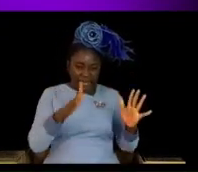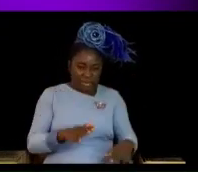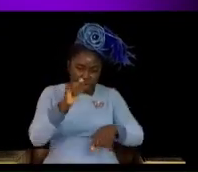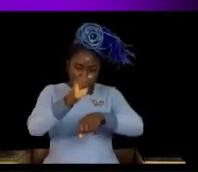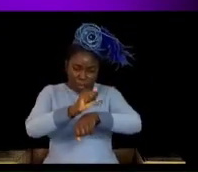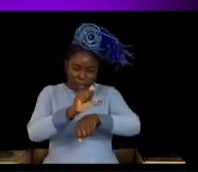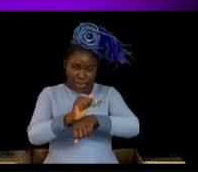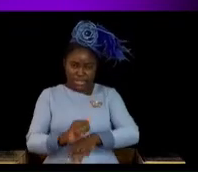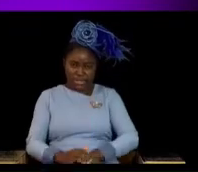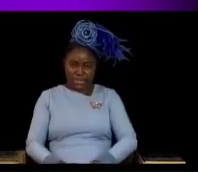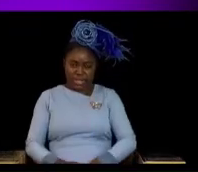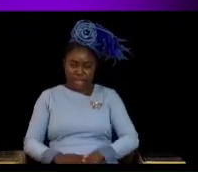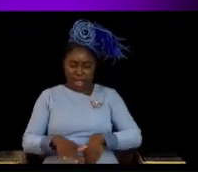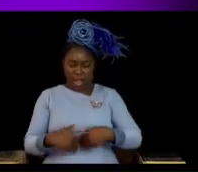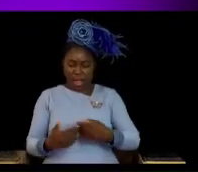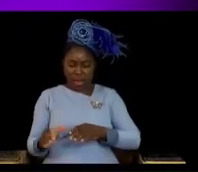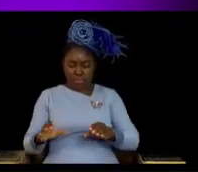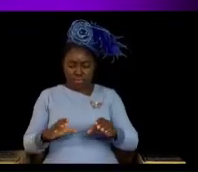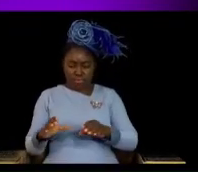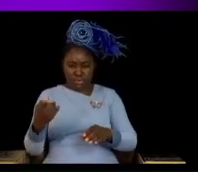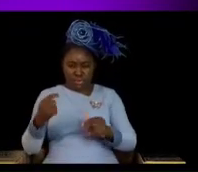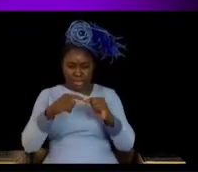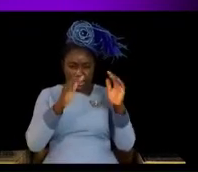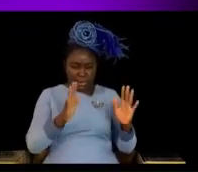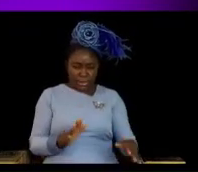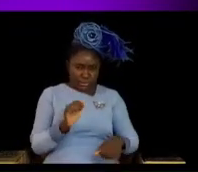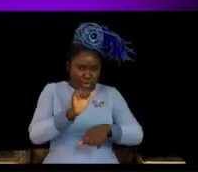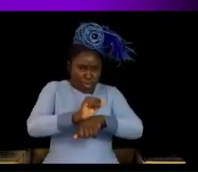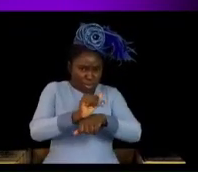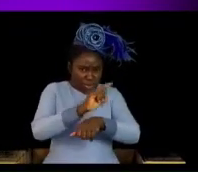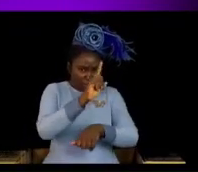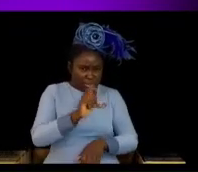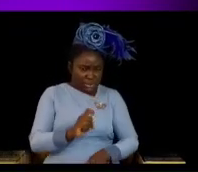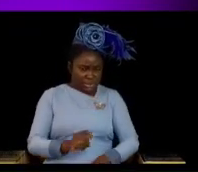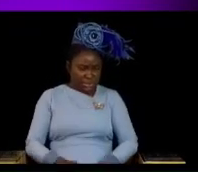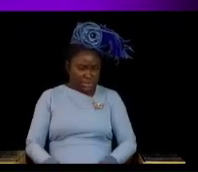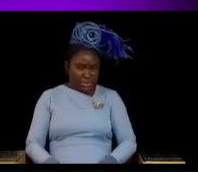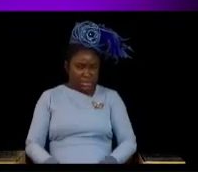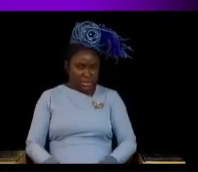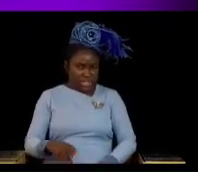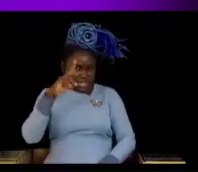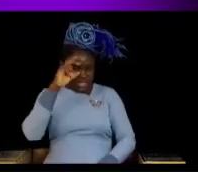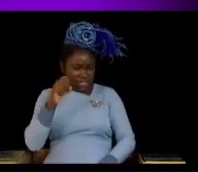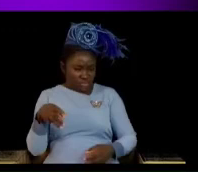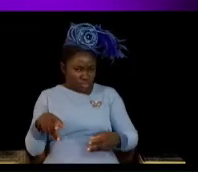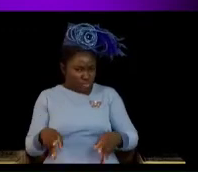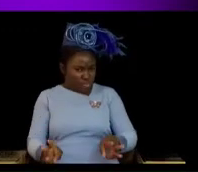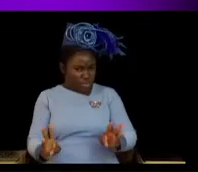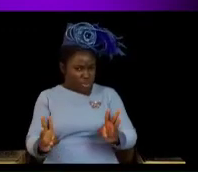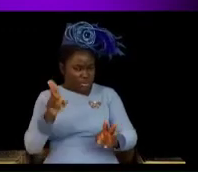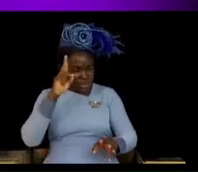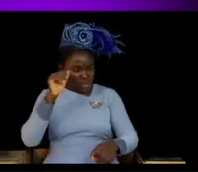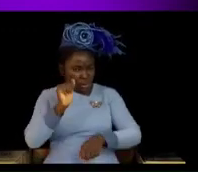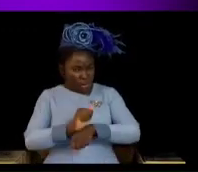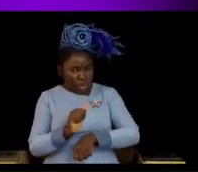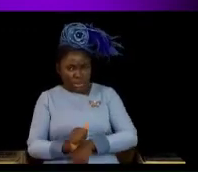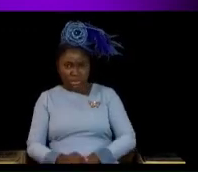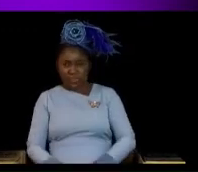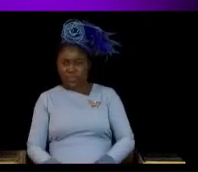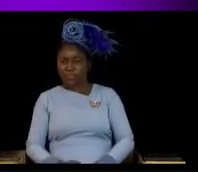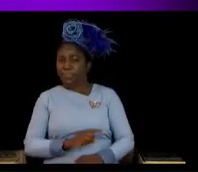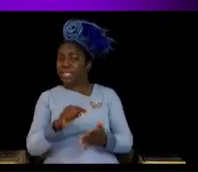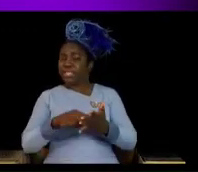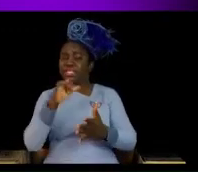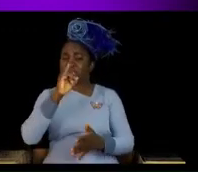operates. How do they operate? It's operation. This is why Jesus can